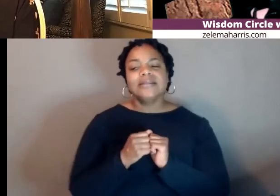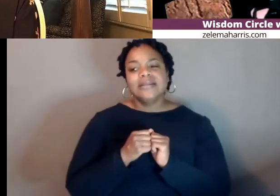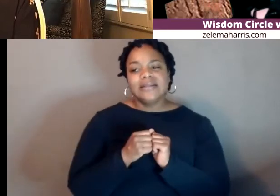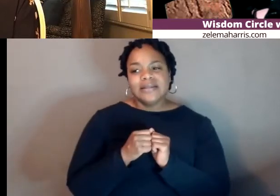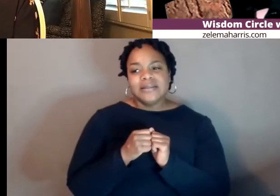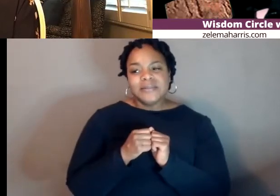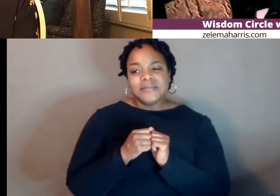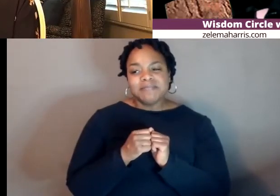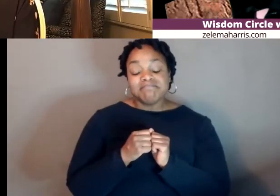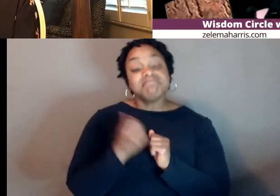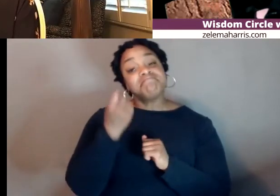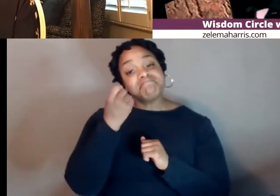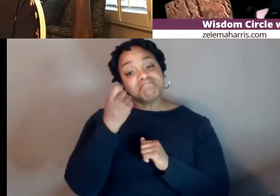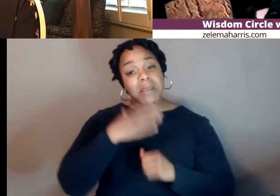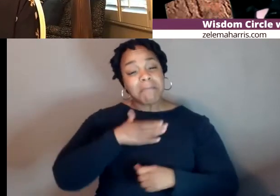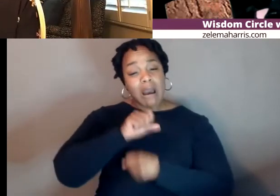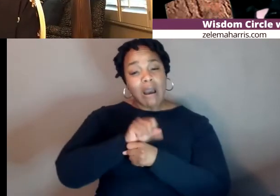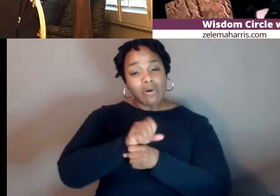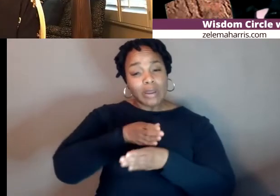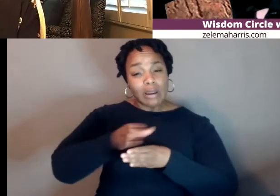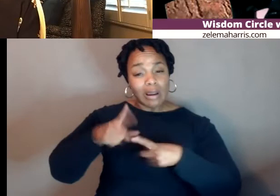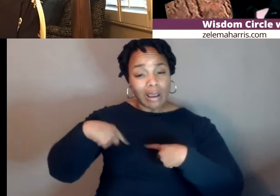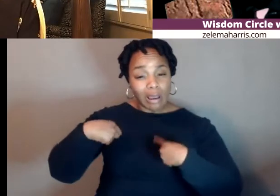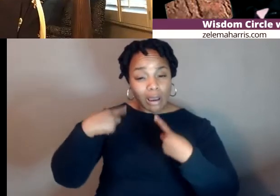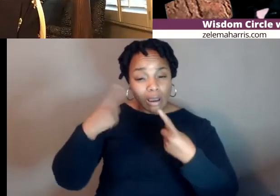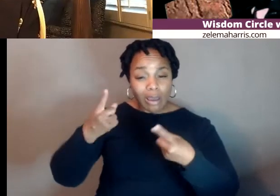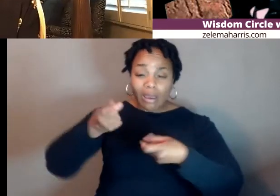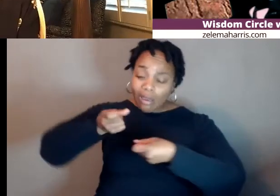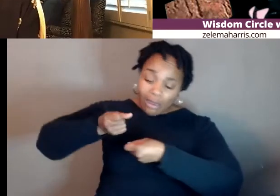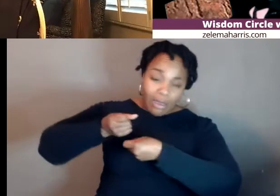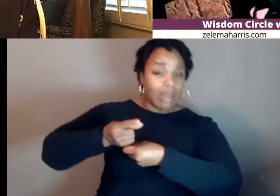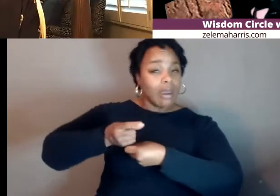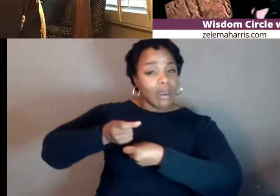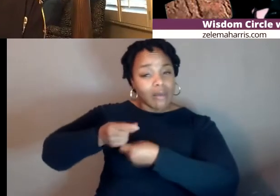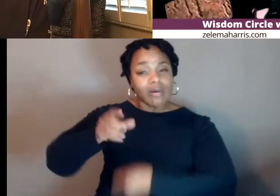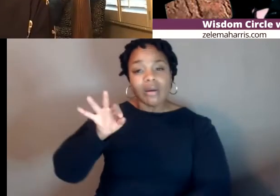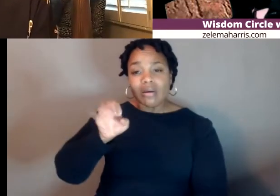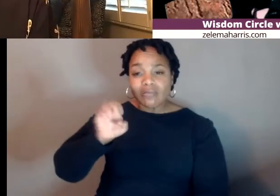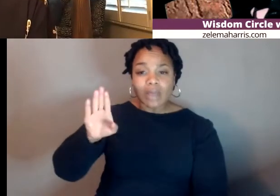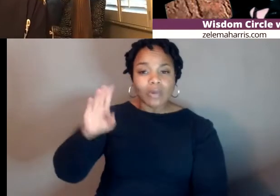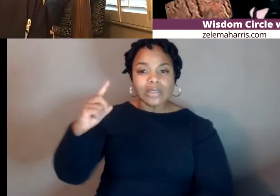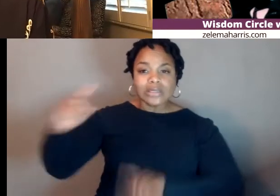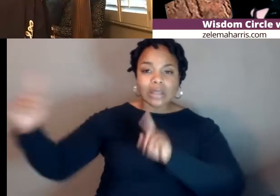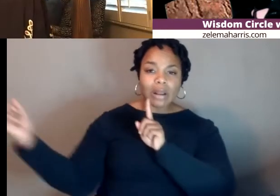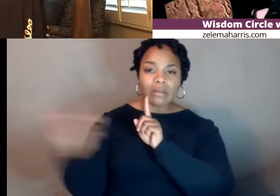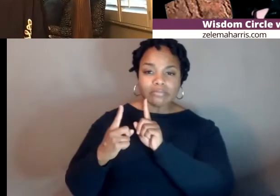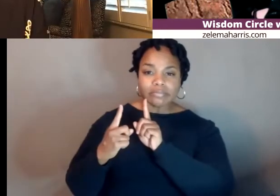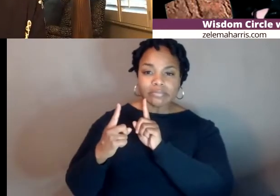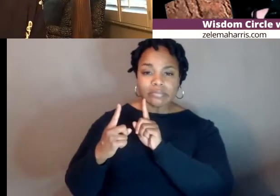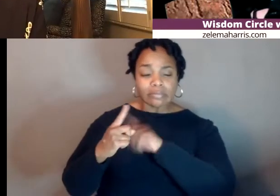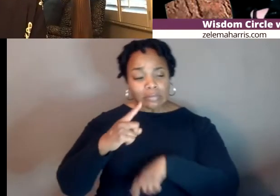in my career, every February, somebody asked me to talk about Black